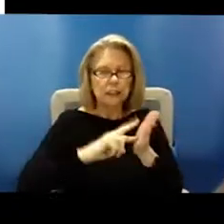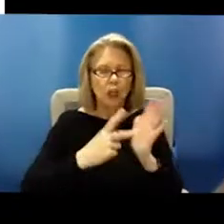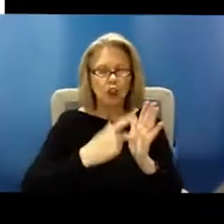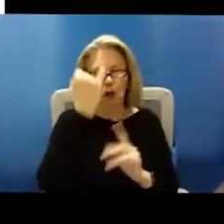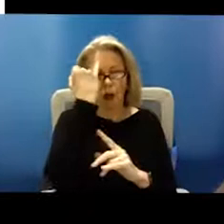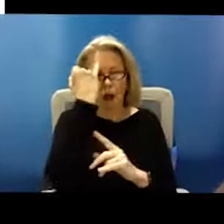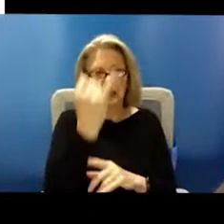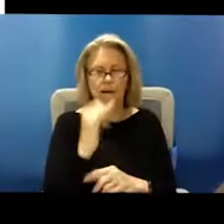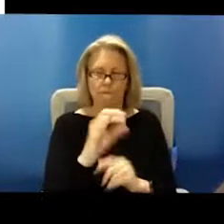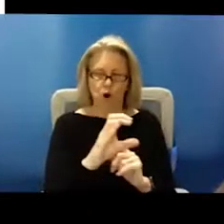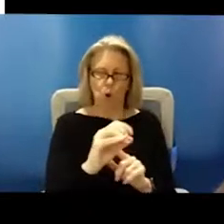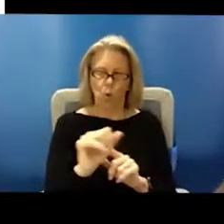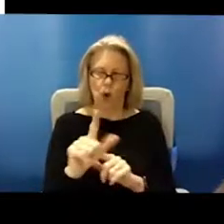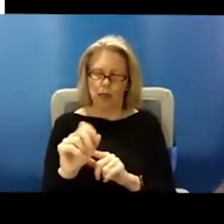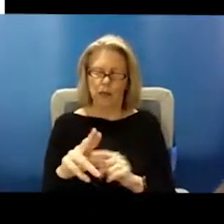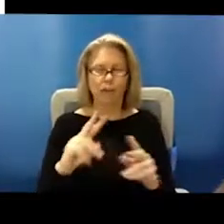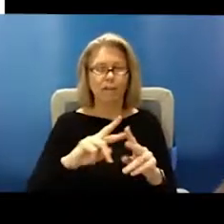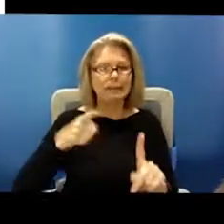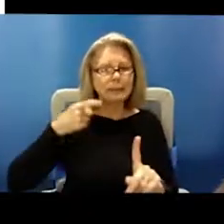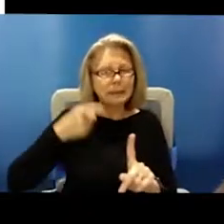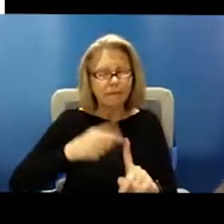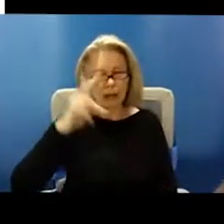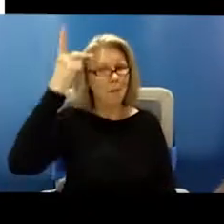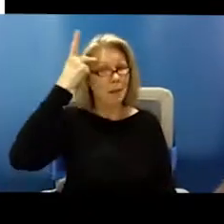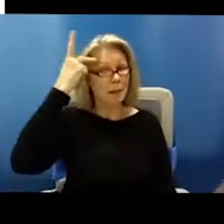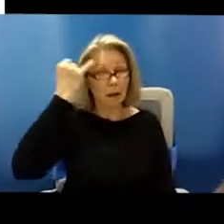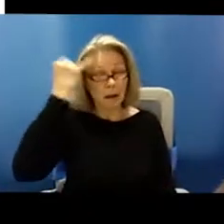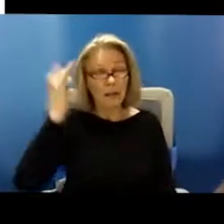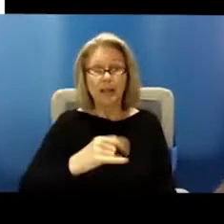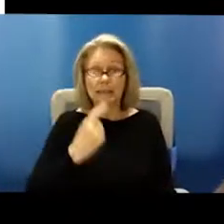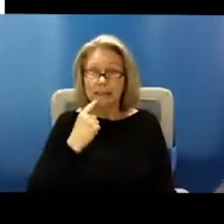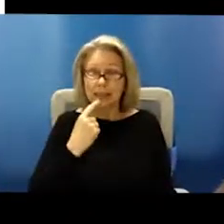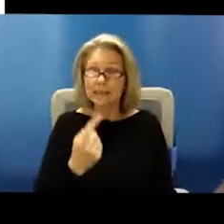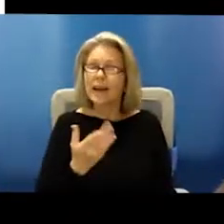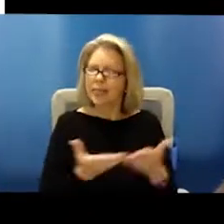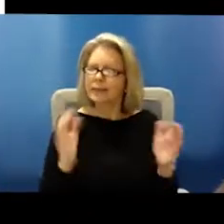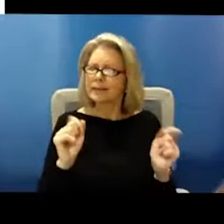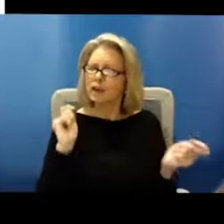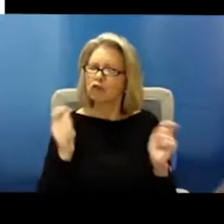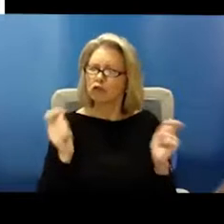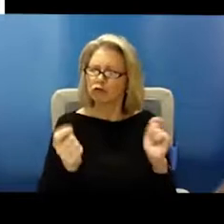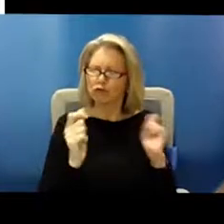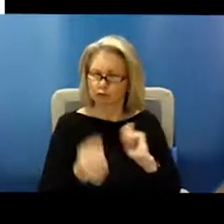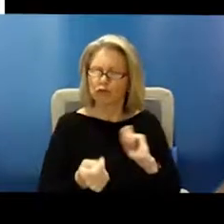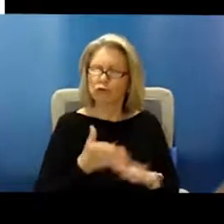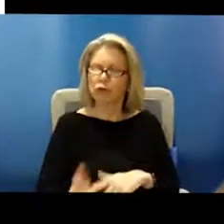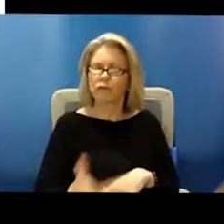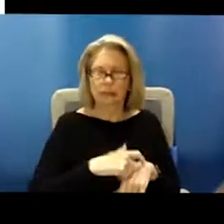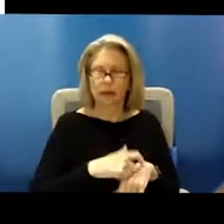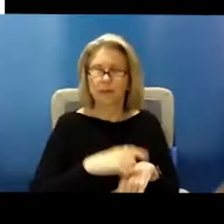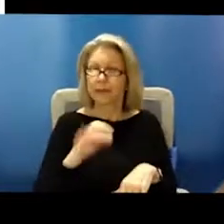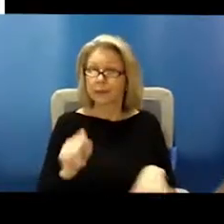of idea around the notion of coalition, and it's specifically a political idea that also says that things can change